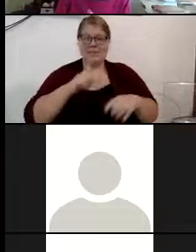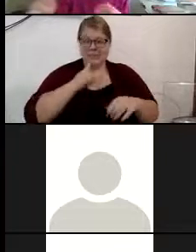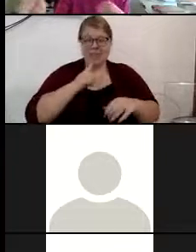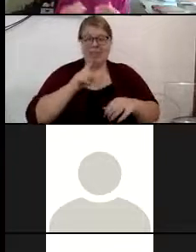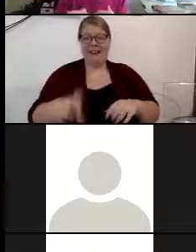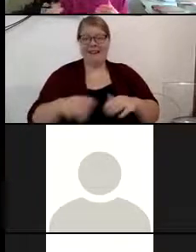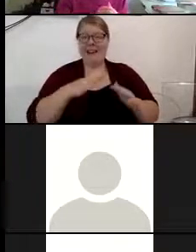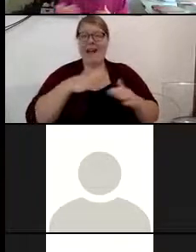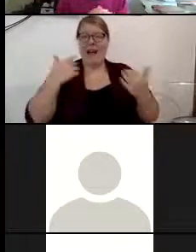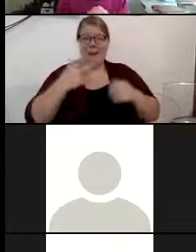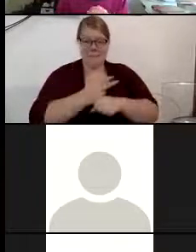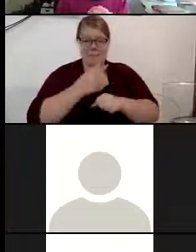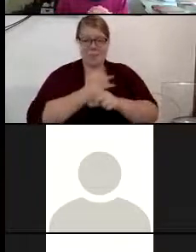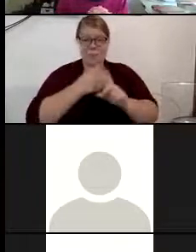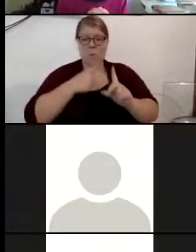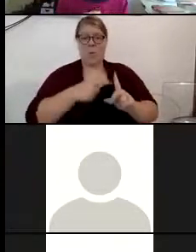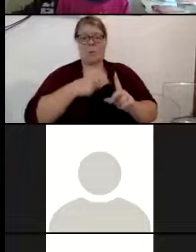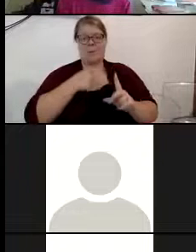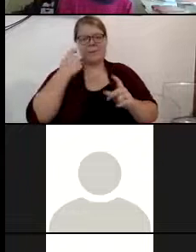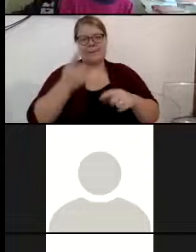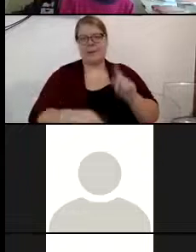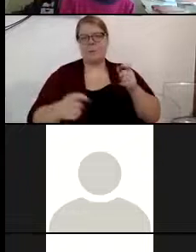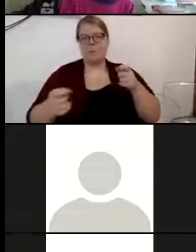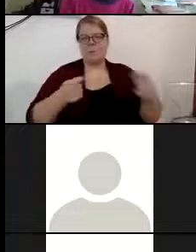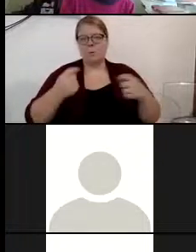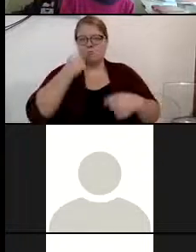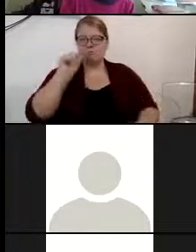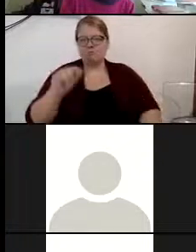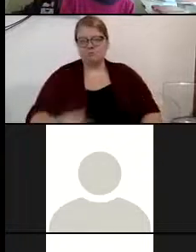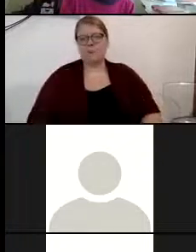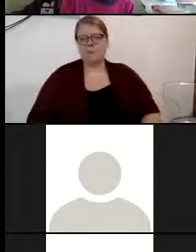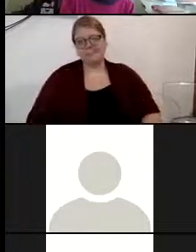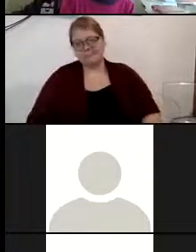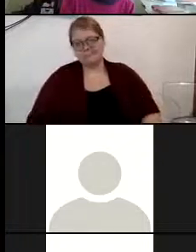goal because I don't think there's any way I can control this.